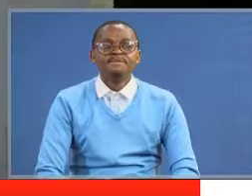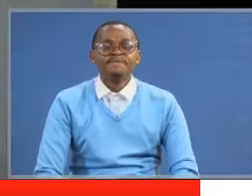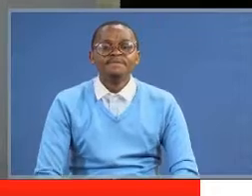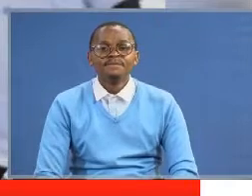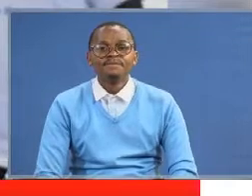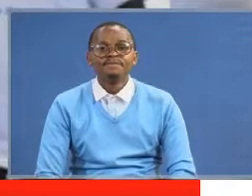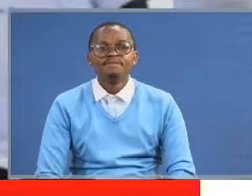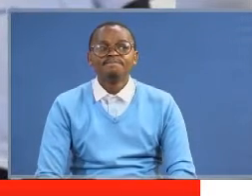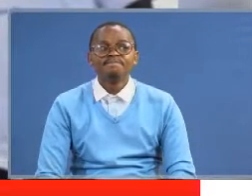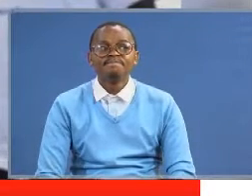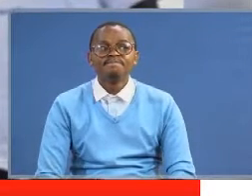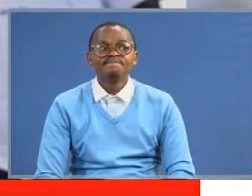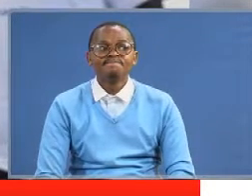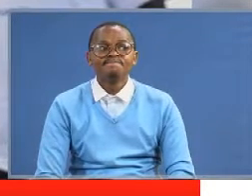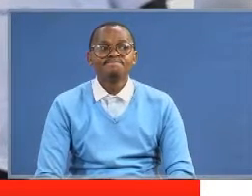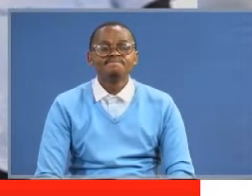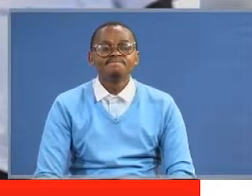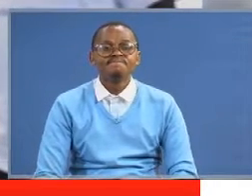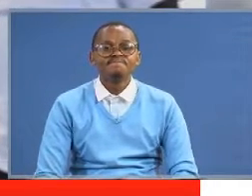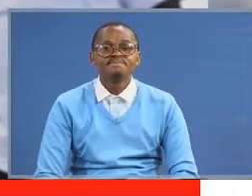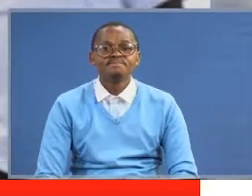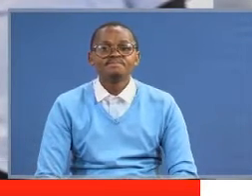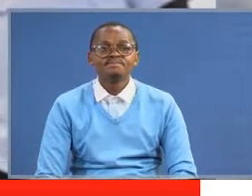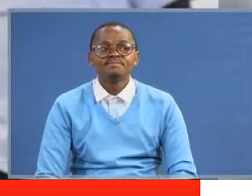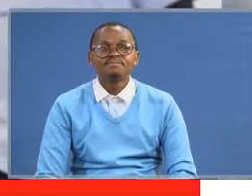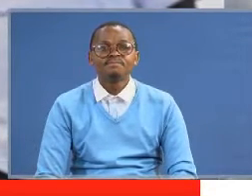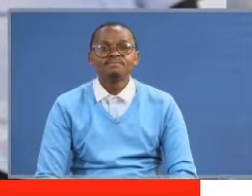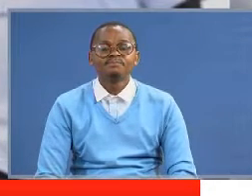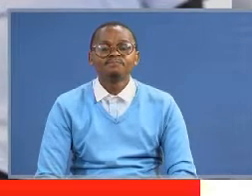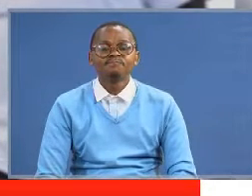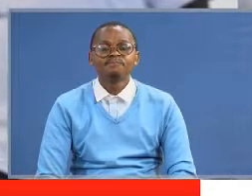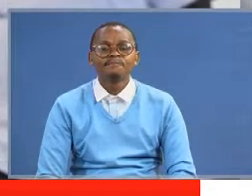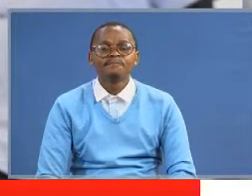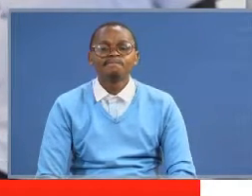Meanwhile, those clips will come in. All right, there we go.